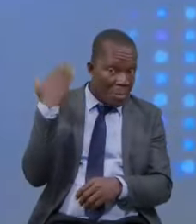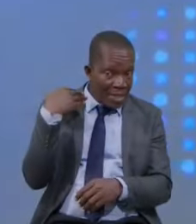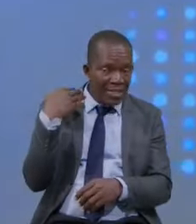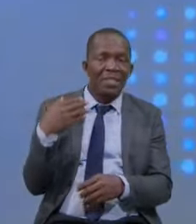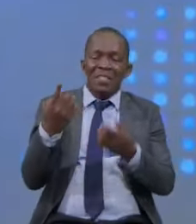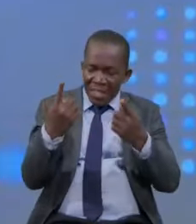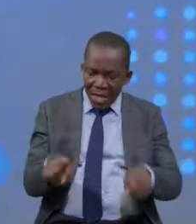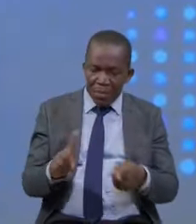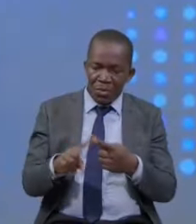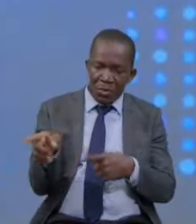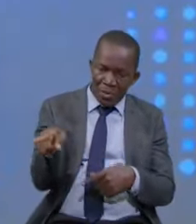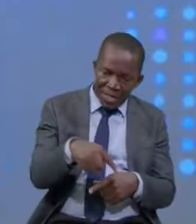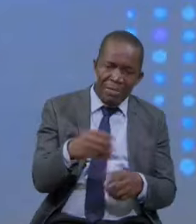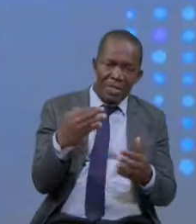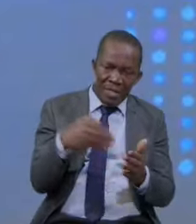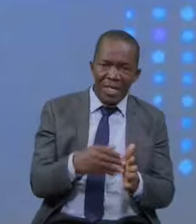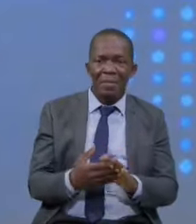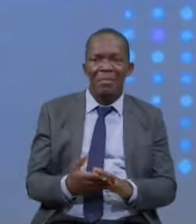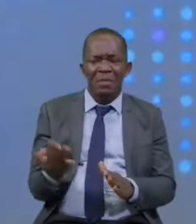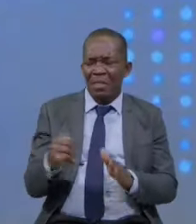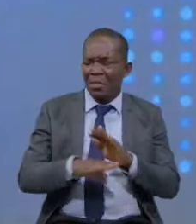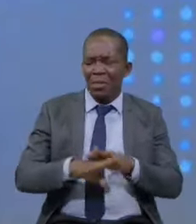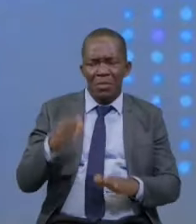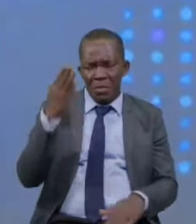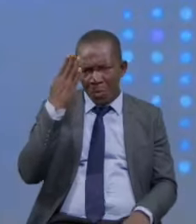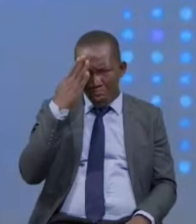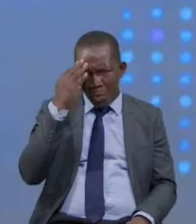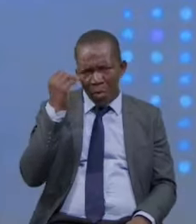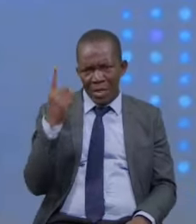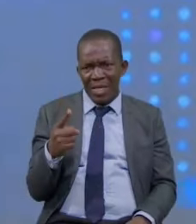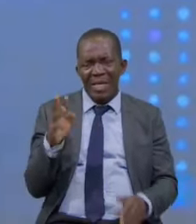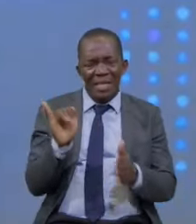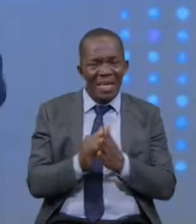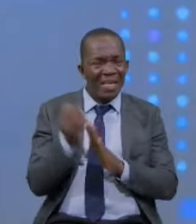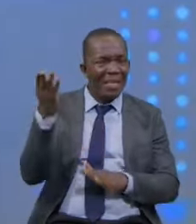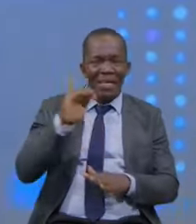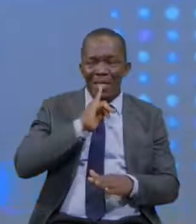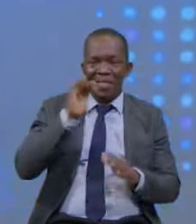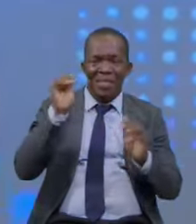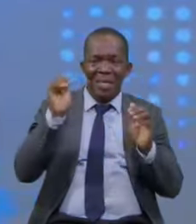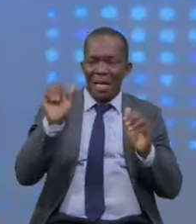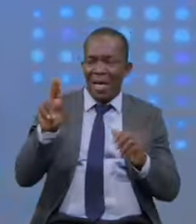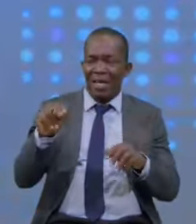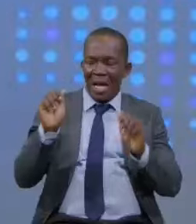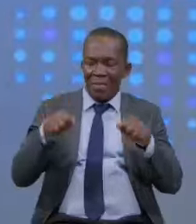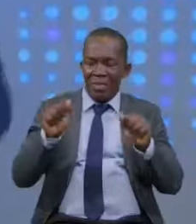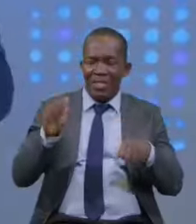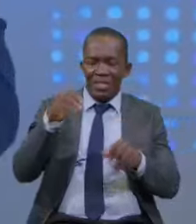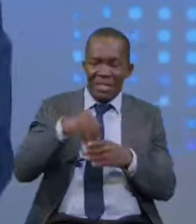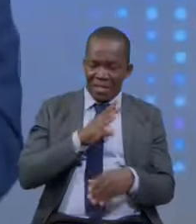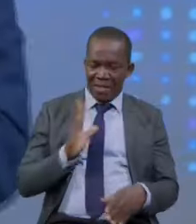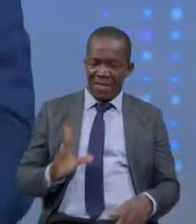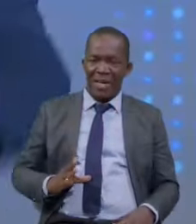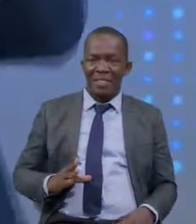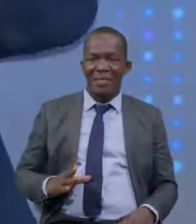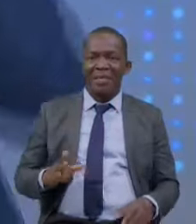an ability in Christ, an ability in your Savior, the always